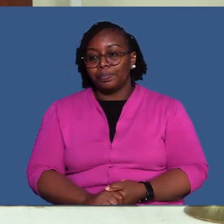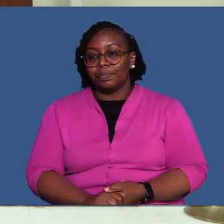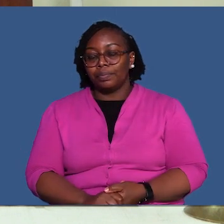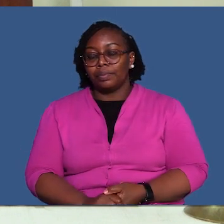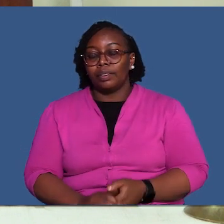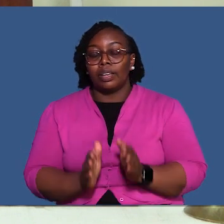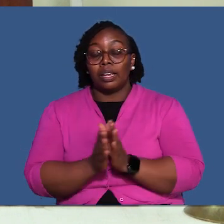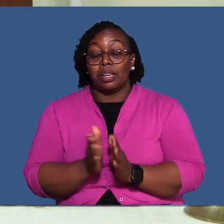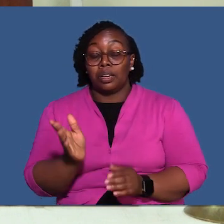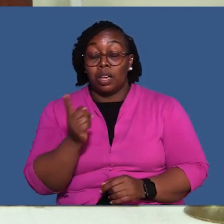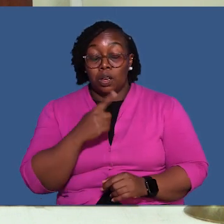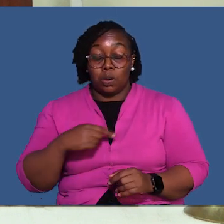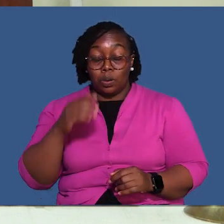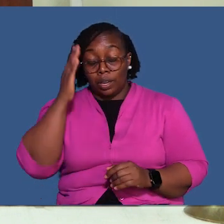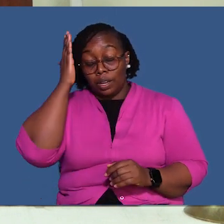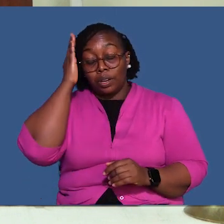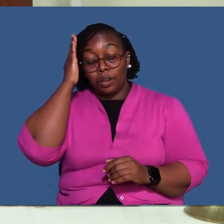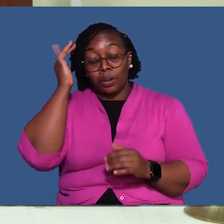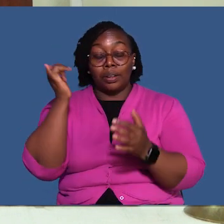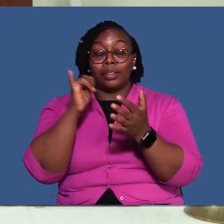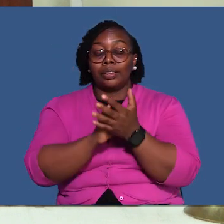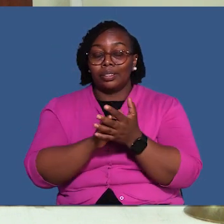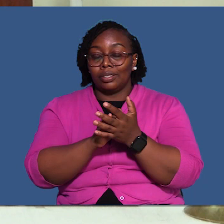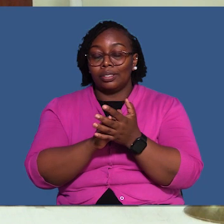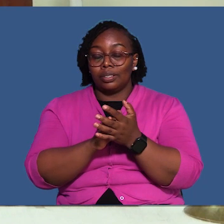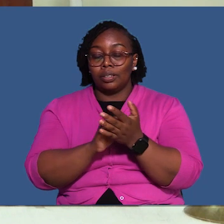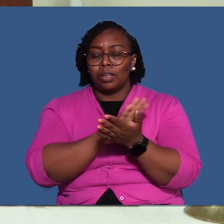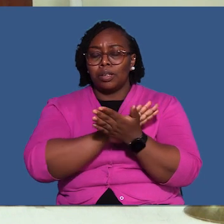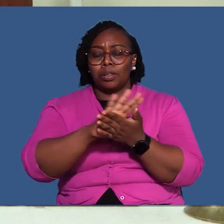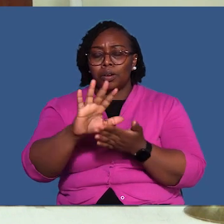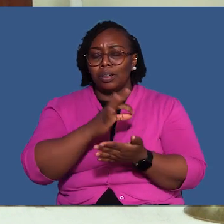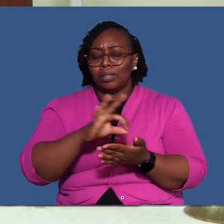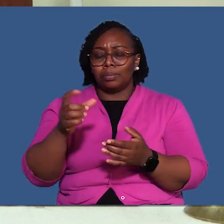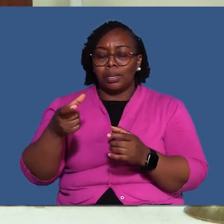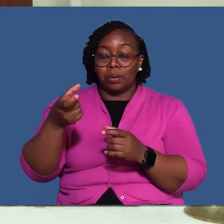And we know that divine outpouring,